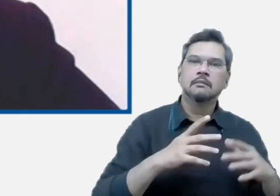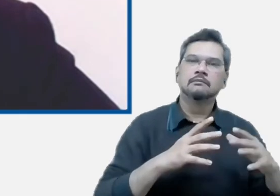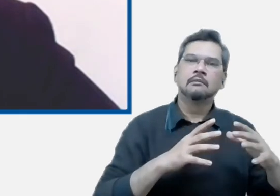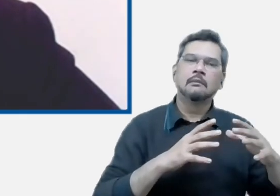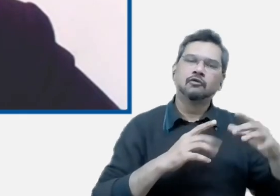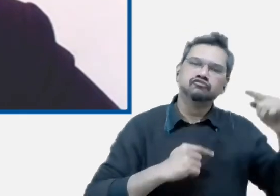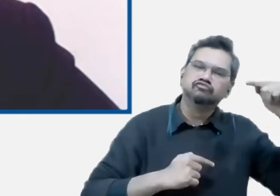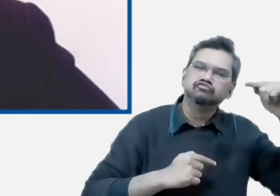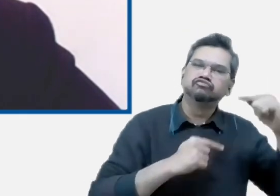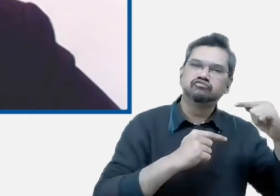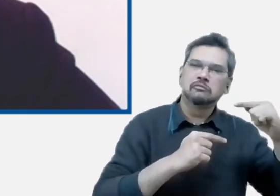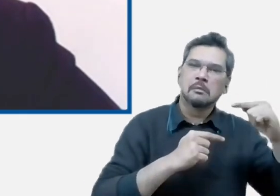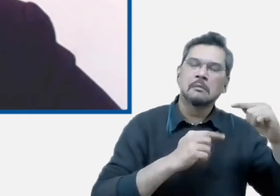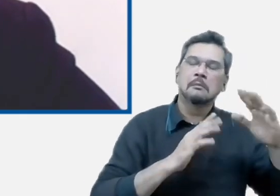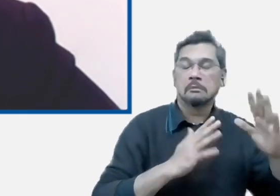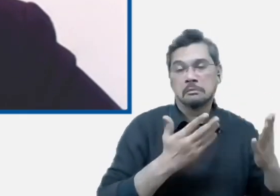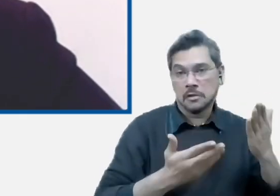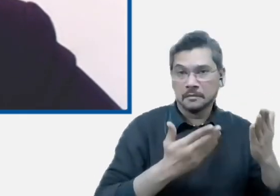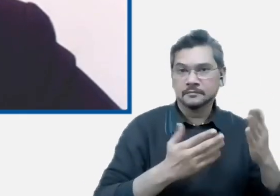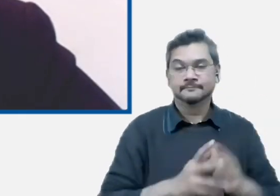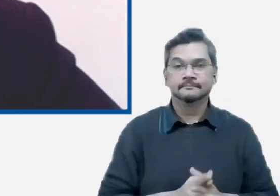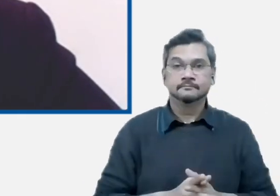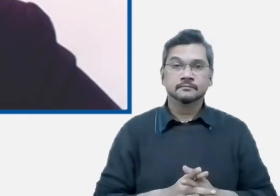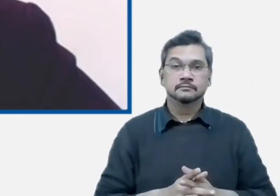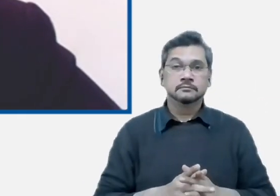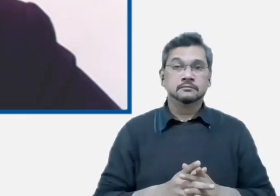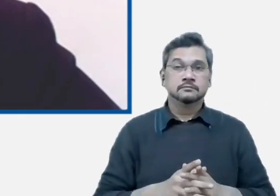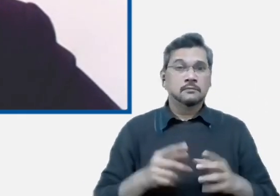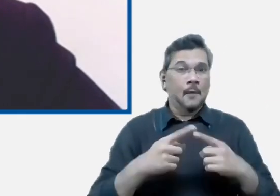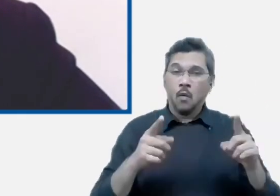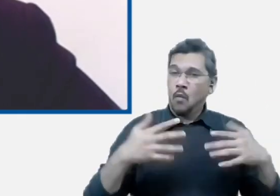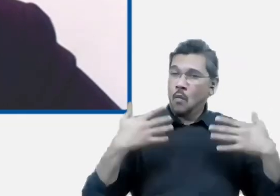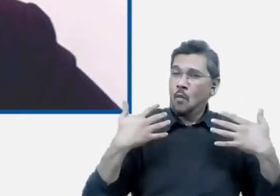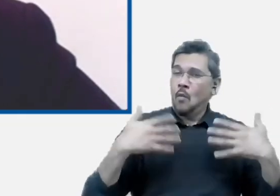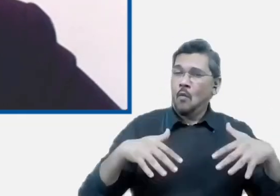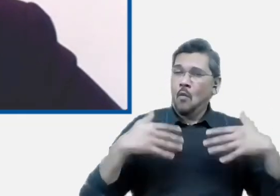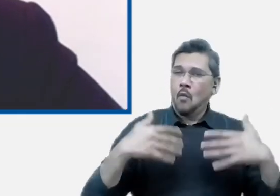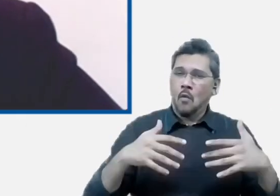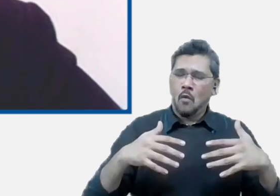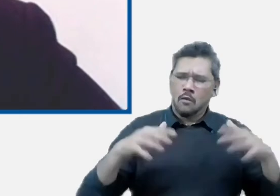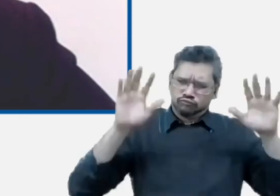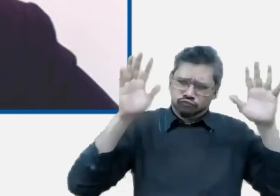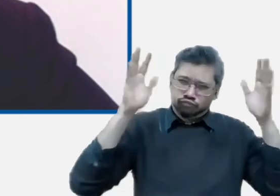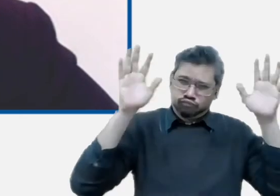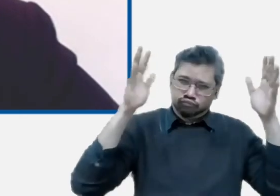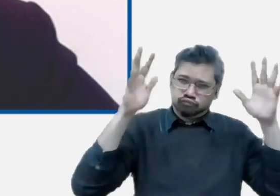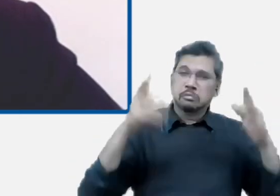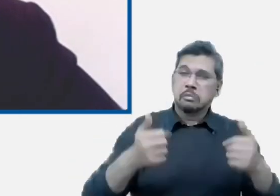the excellent work. Our team, we have been working on this drafting,